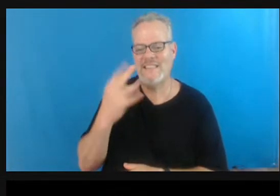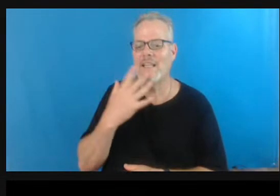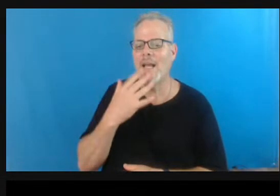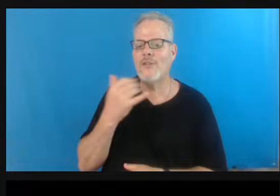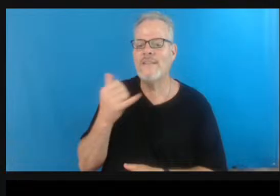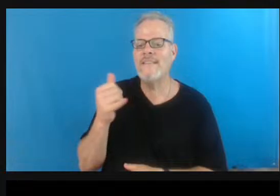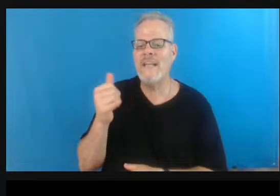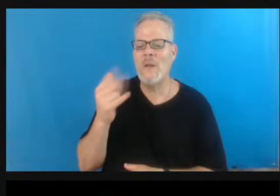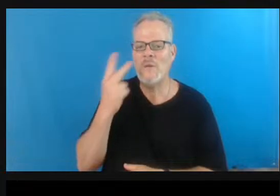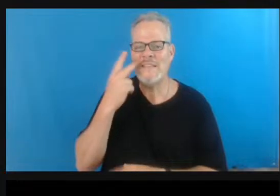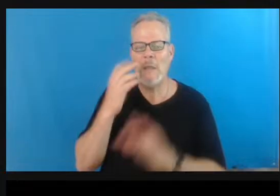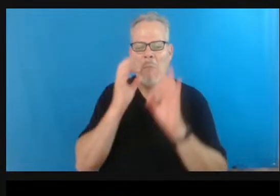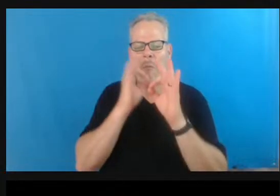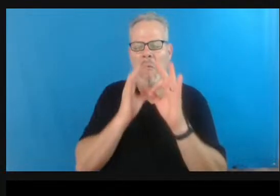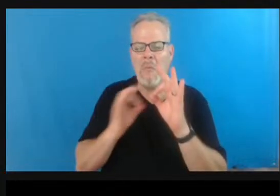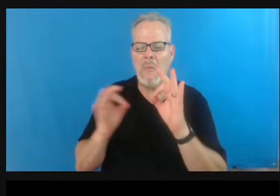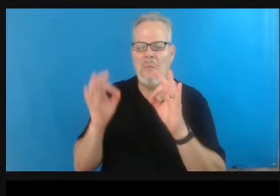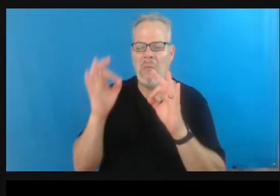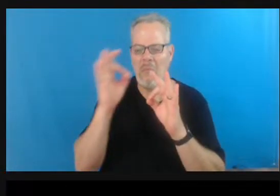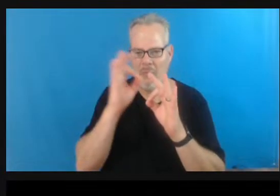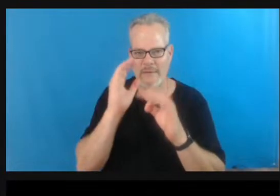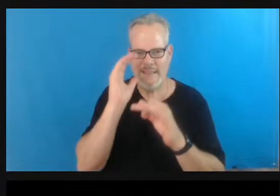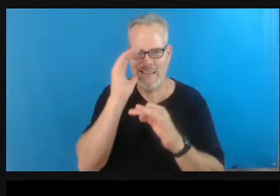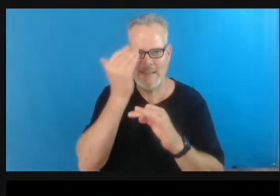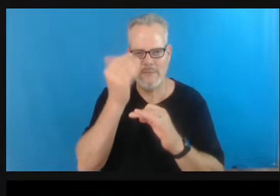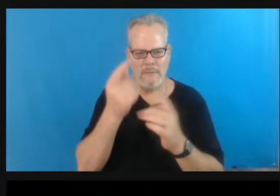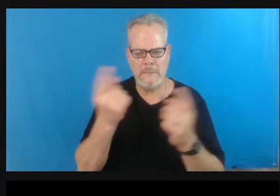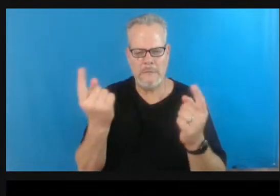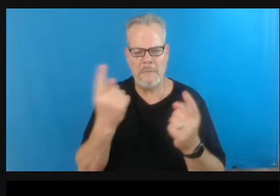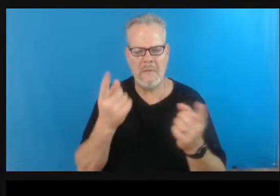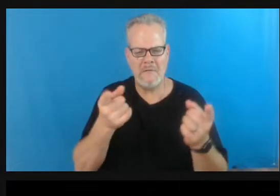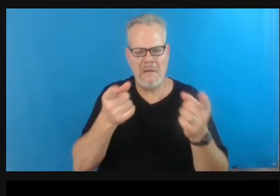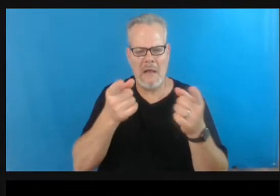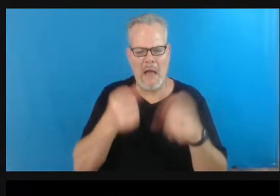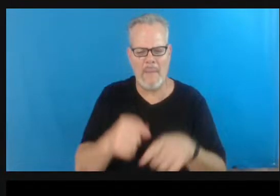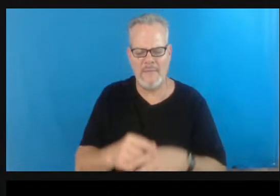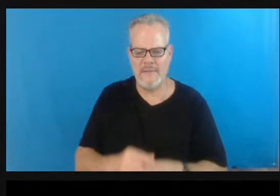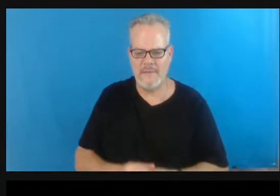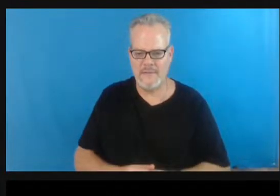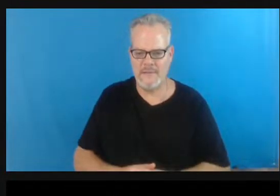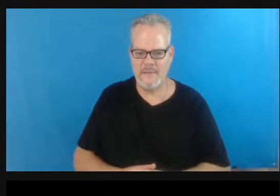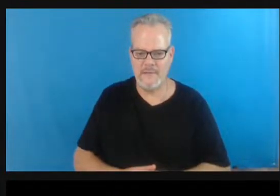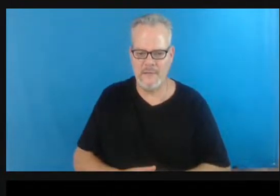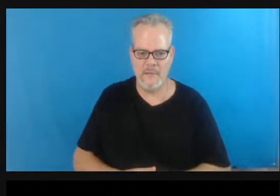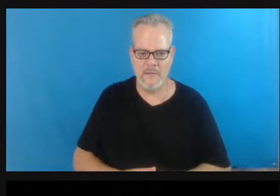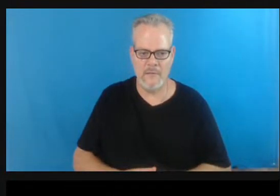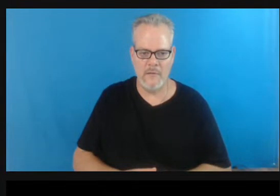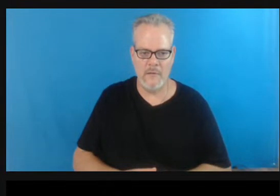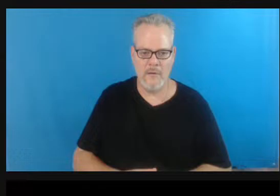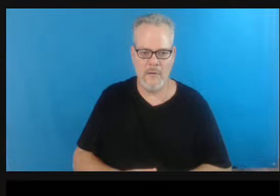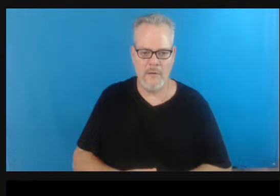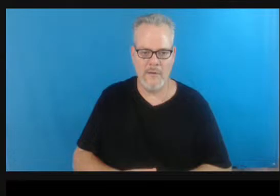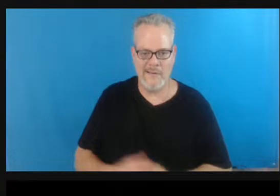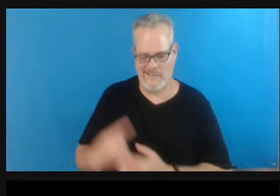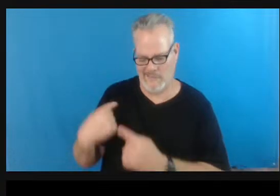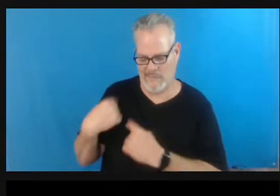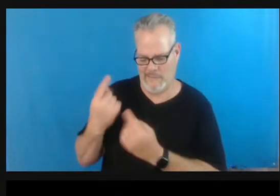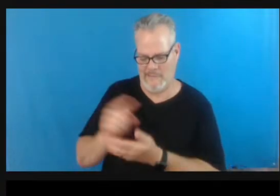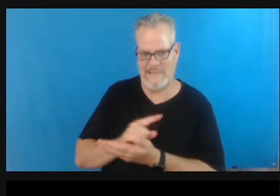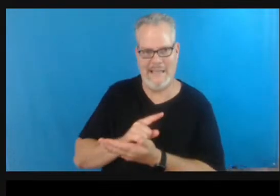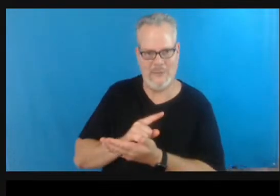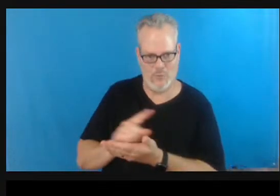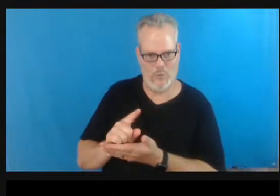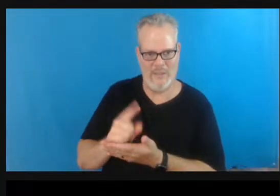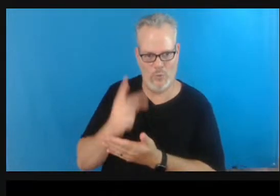a little cluster of things happening down here as far as these this last week, slightly bigger earthquakes.